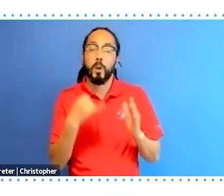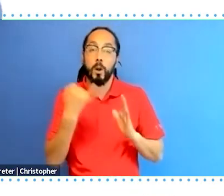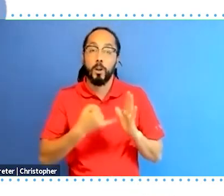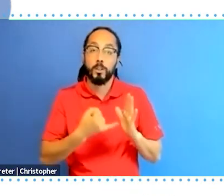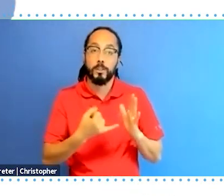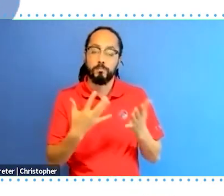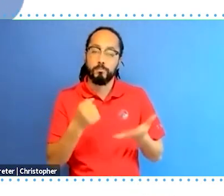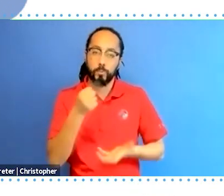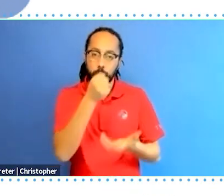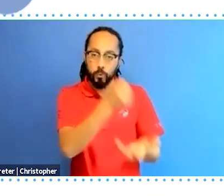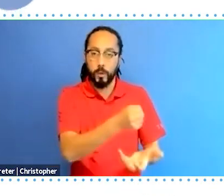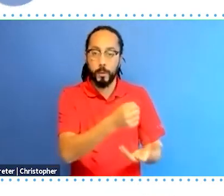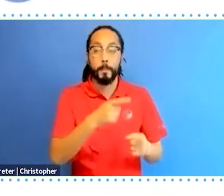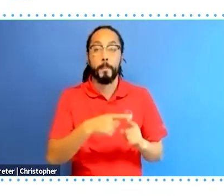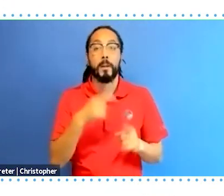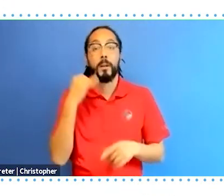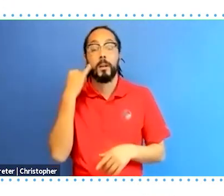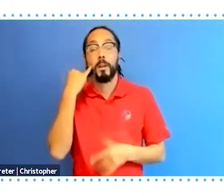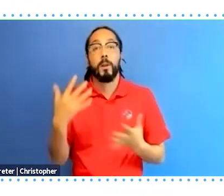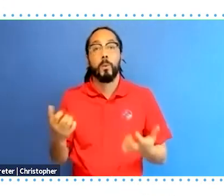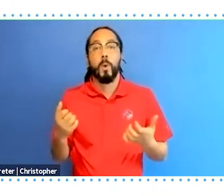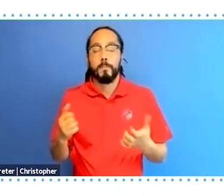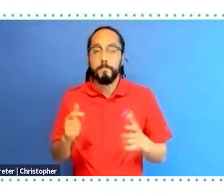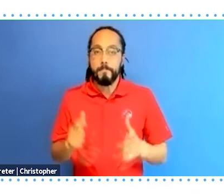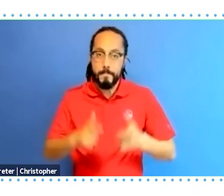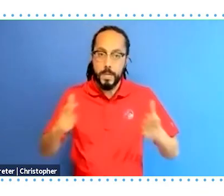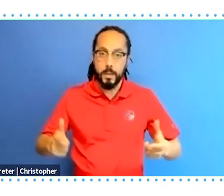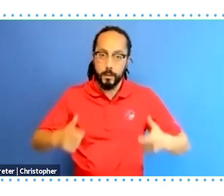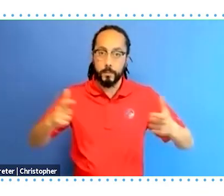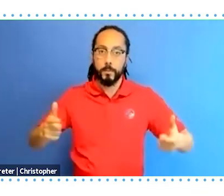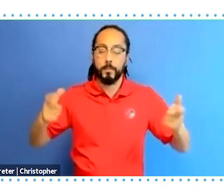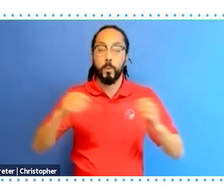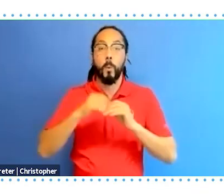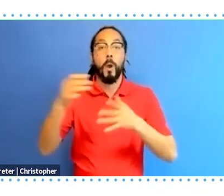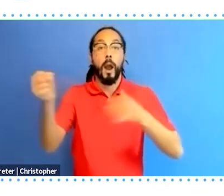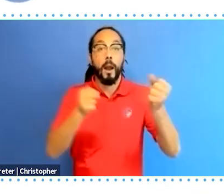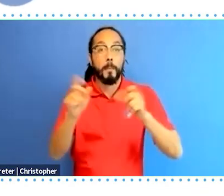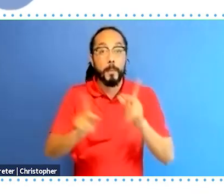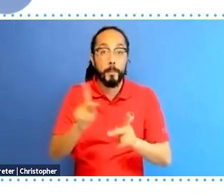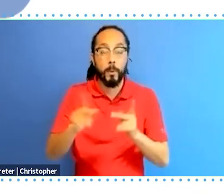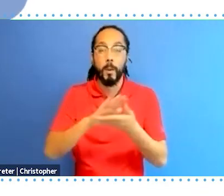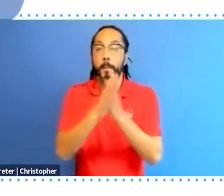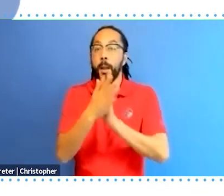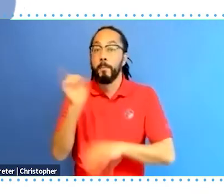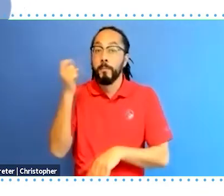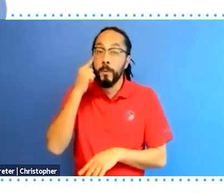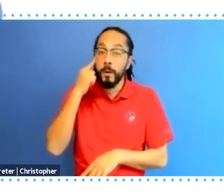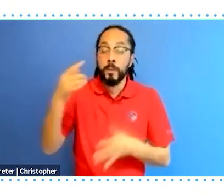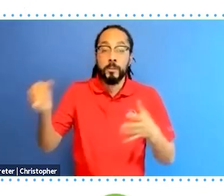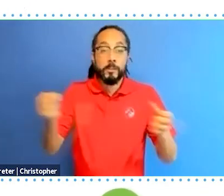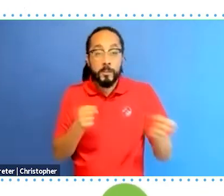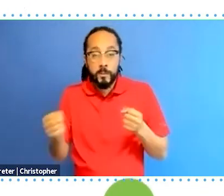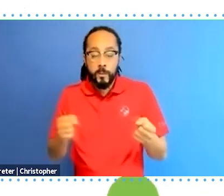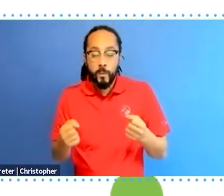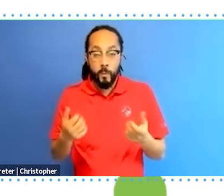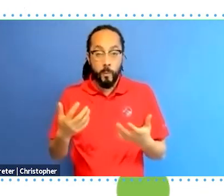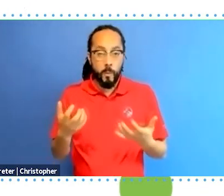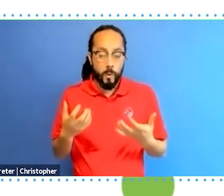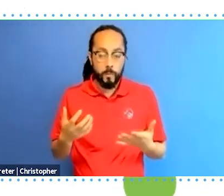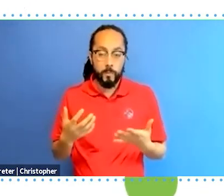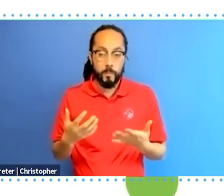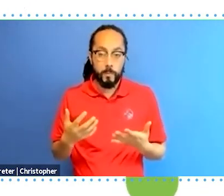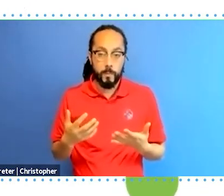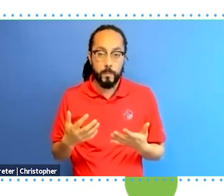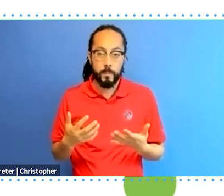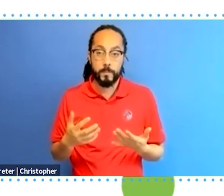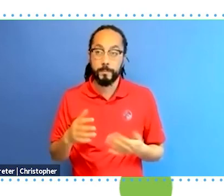kind of a larger scale, or you want to hire people or become an employer or an organization, that has been the